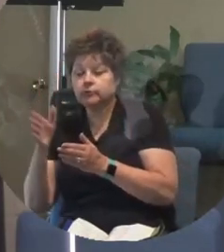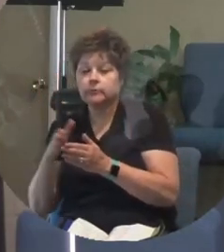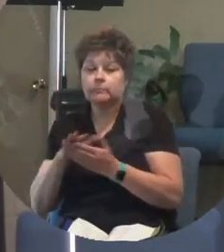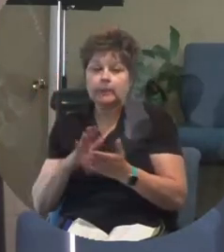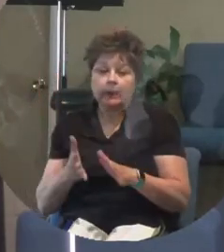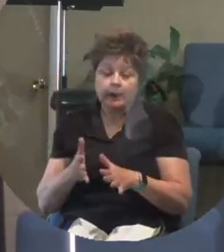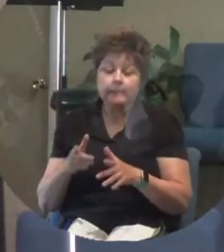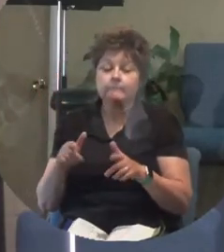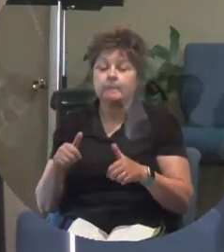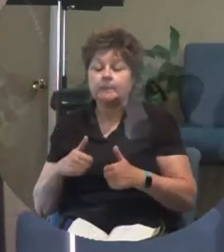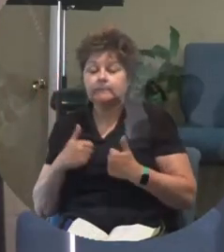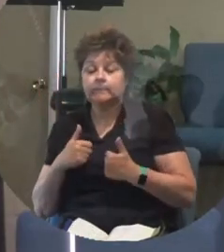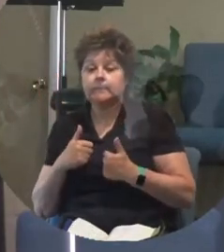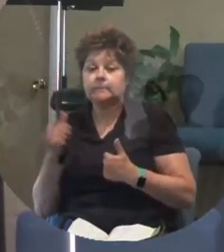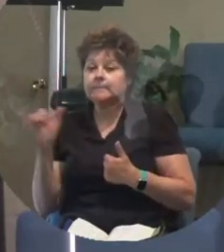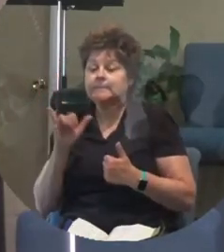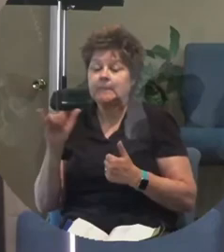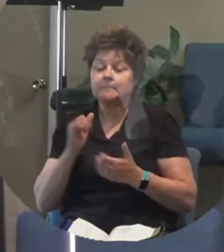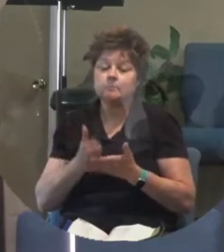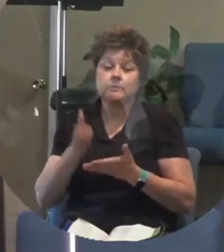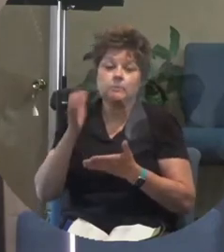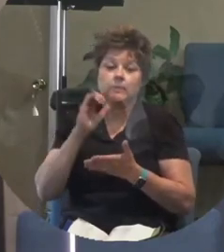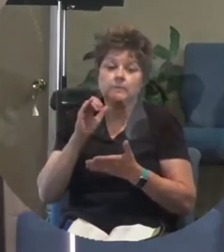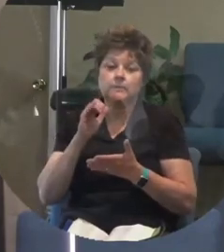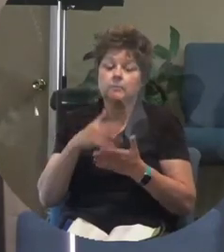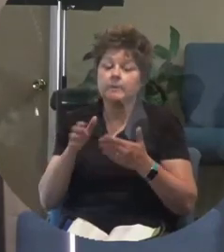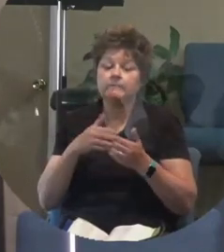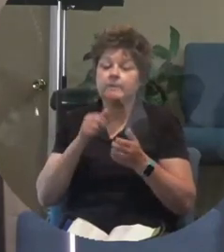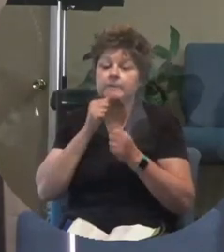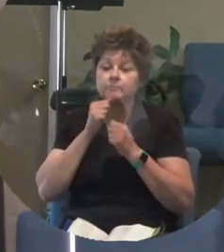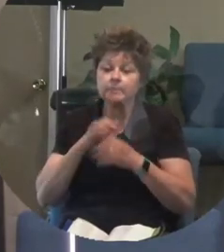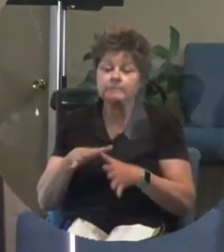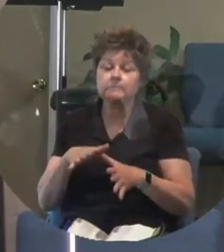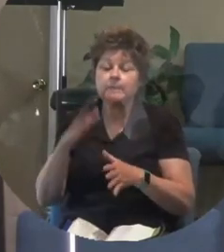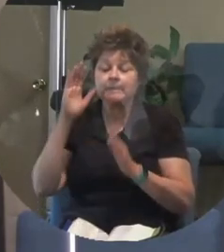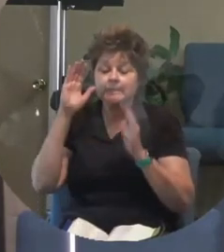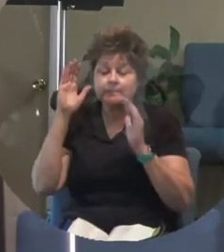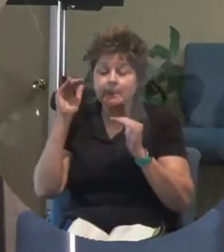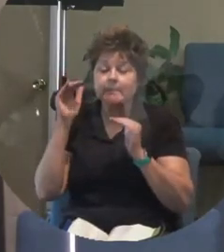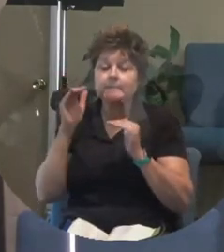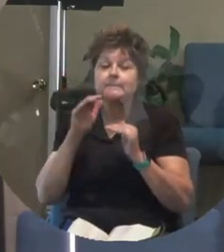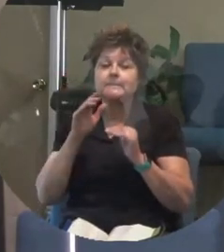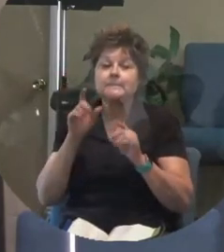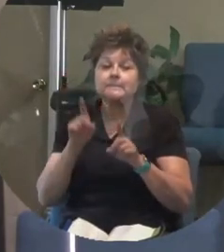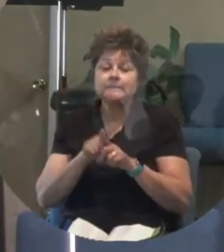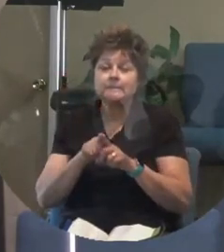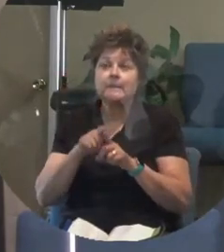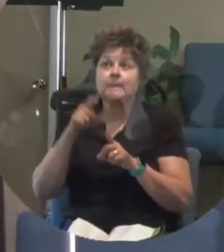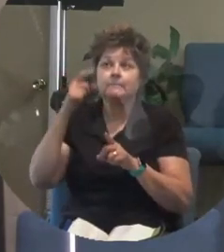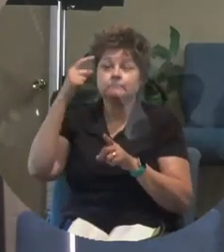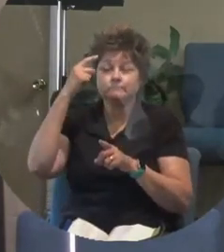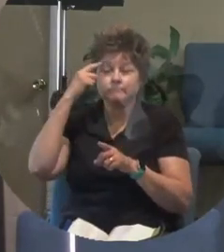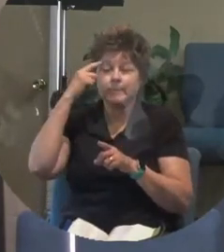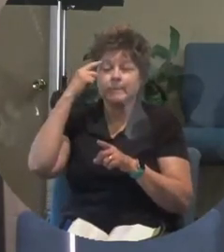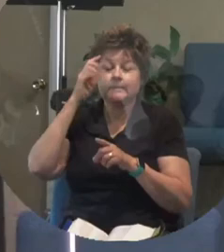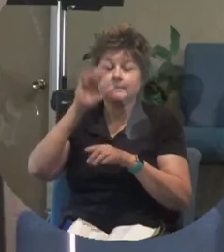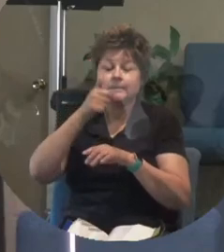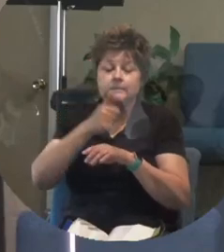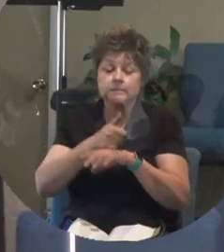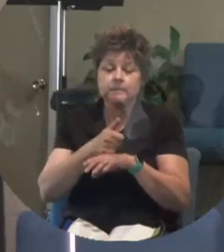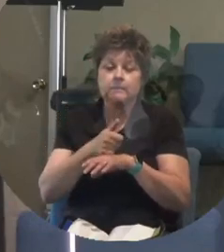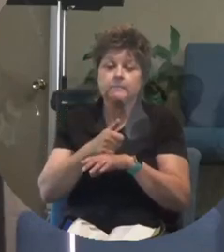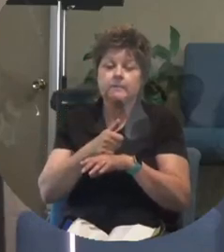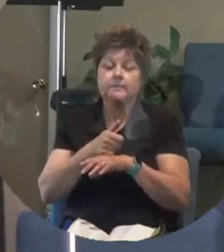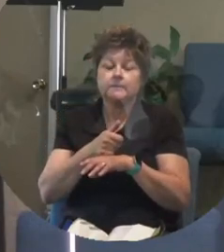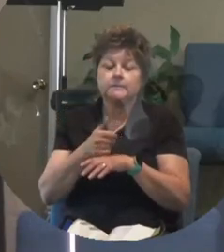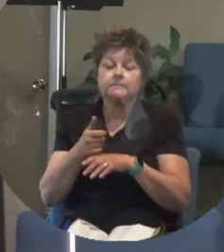the wealth and what He's blessed us with. He expects the same mindset, the same surrender with that as He does with